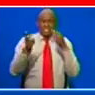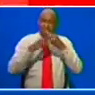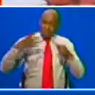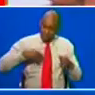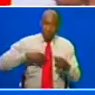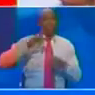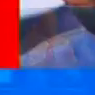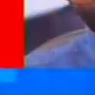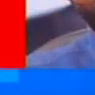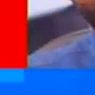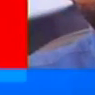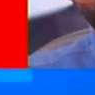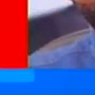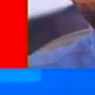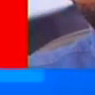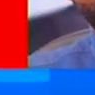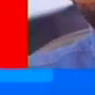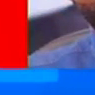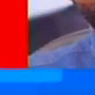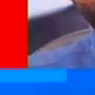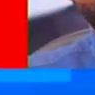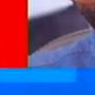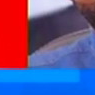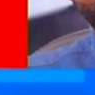county's first ever governor, garnering